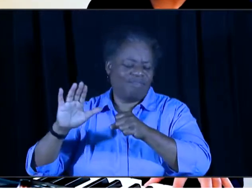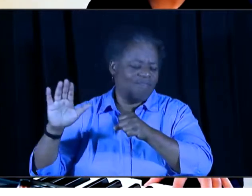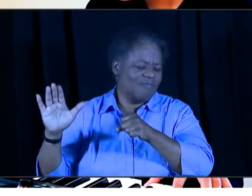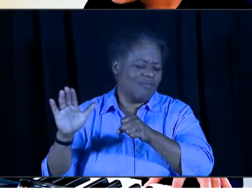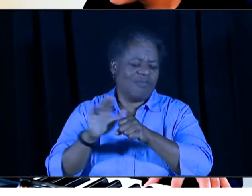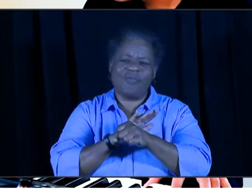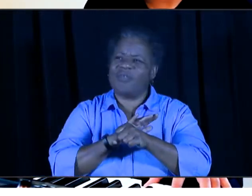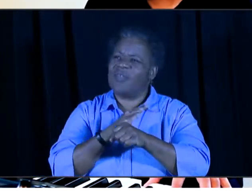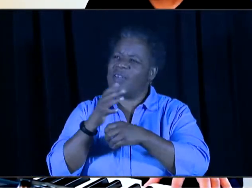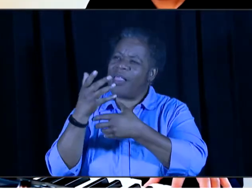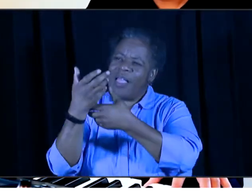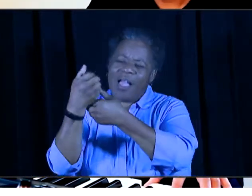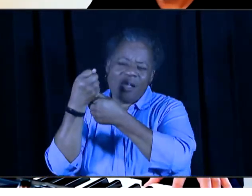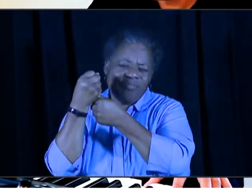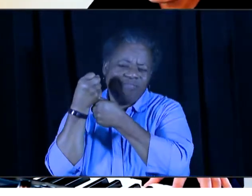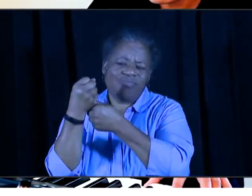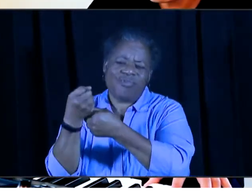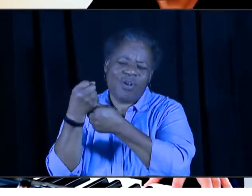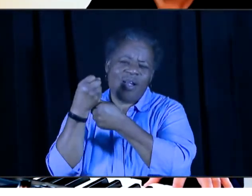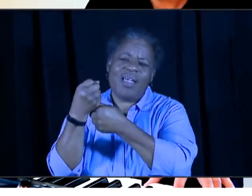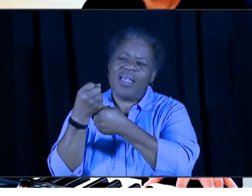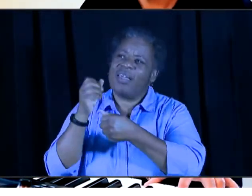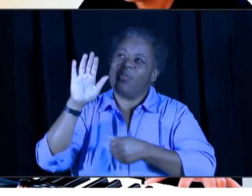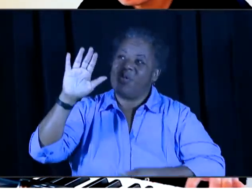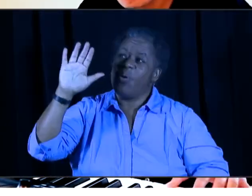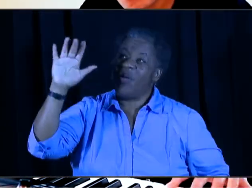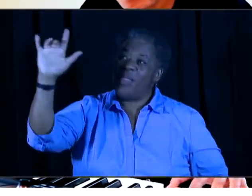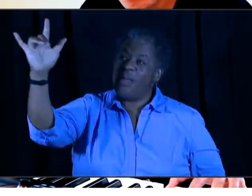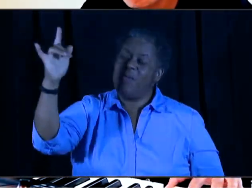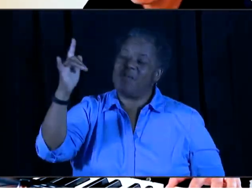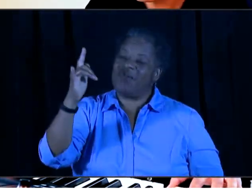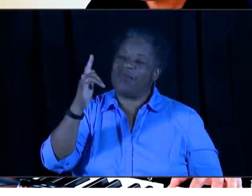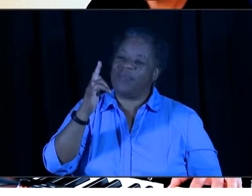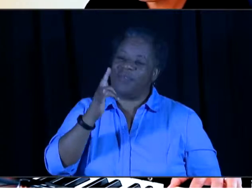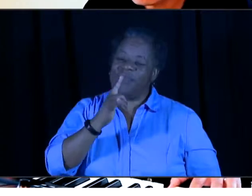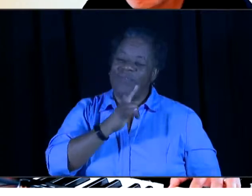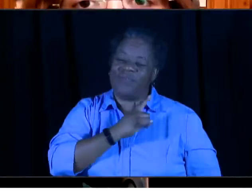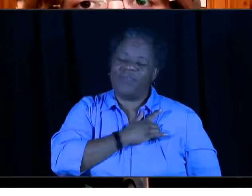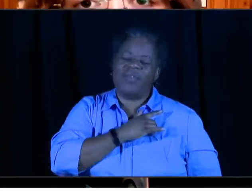all because of your love that my soul